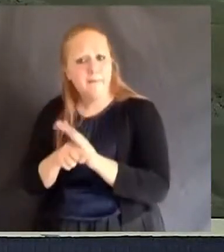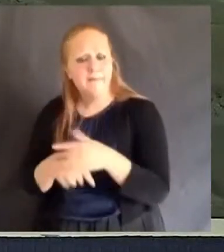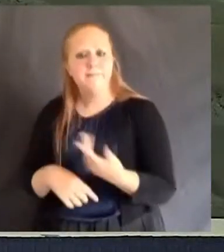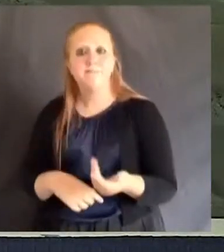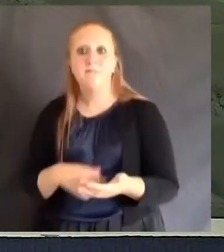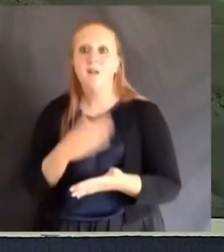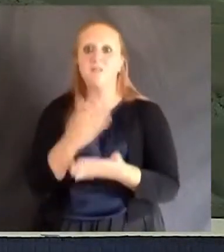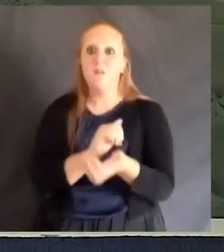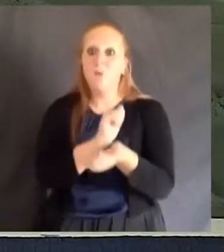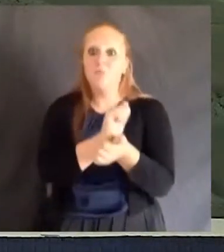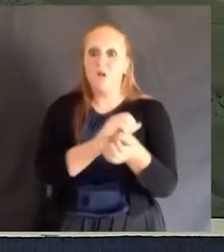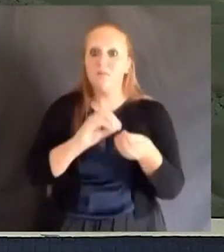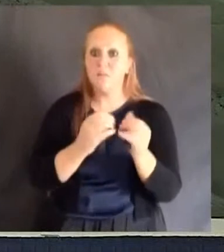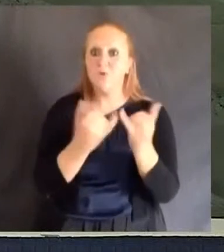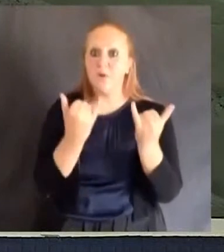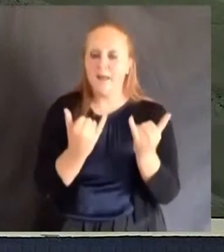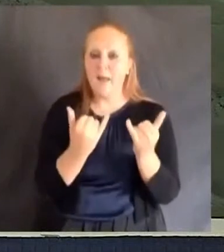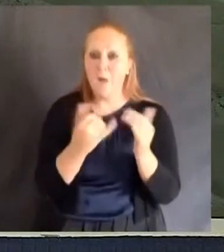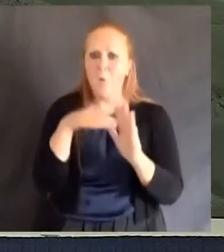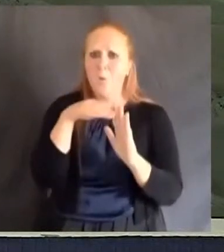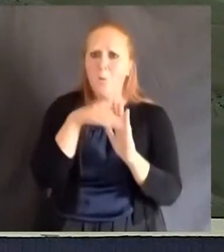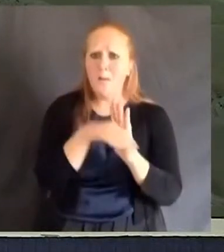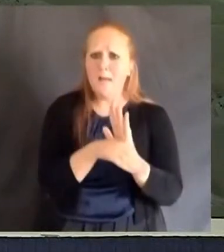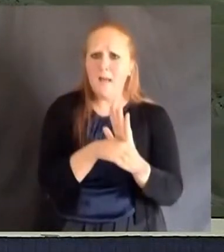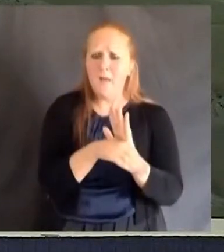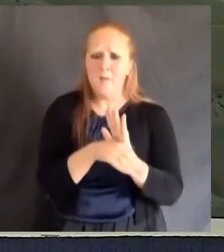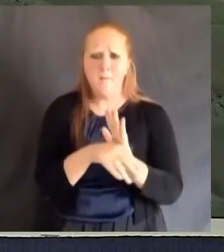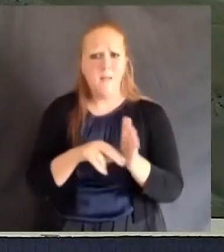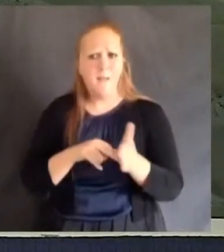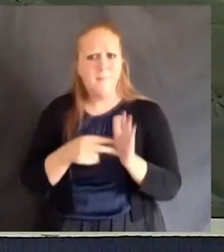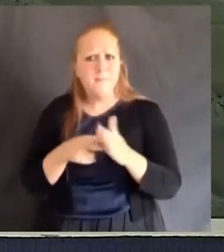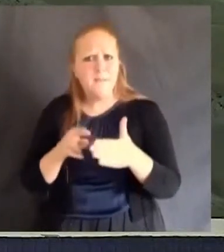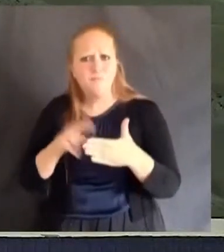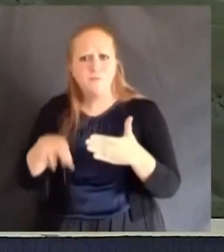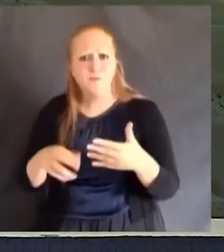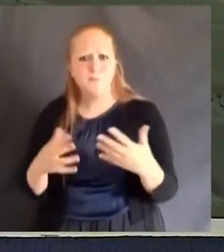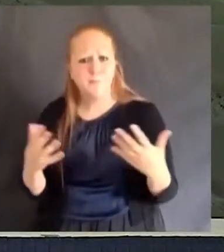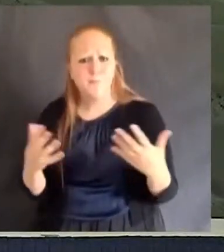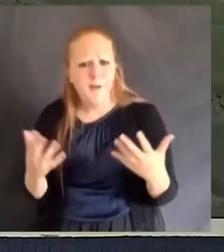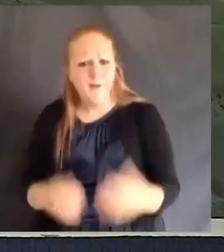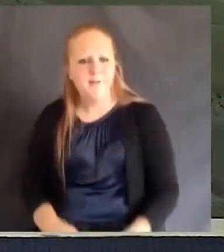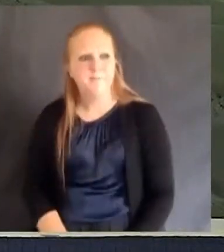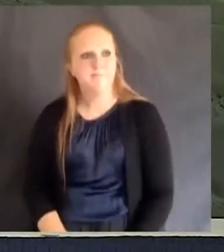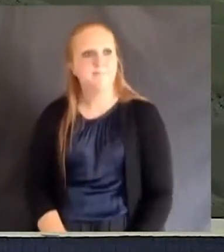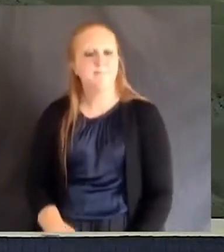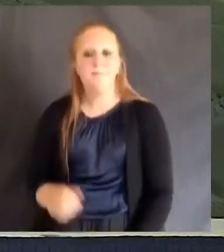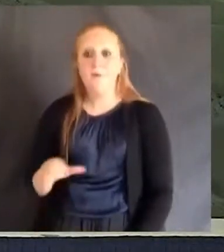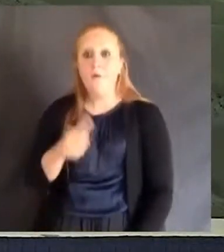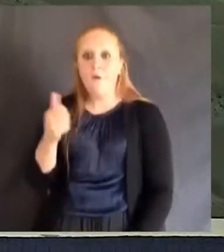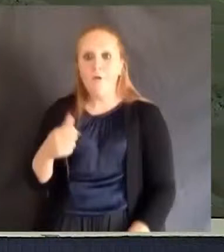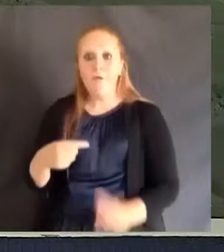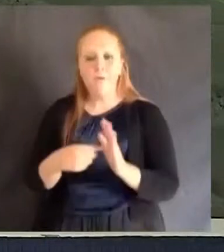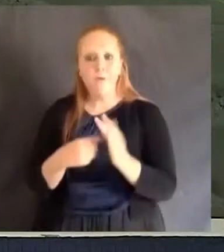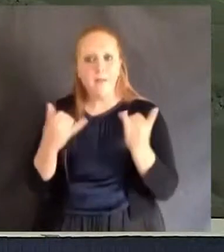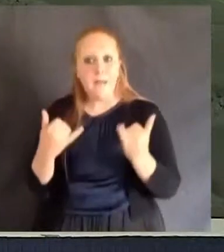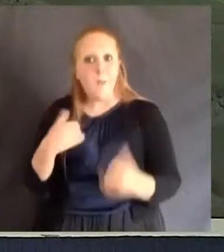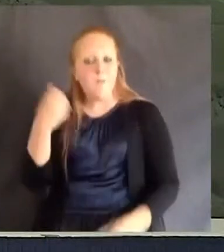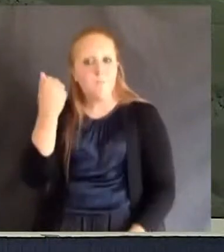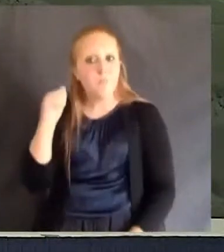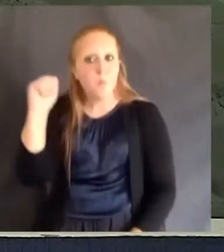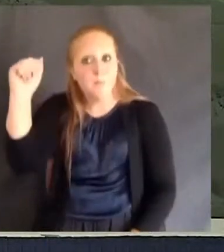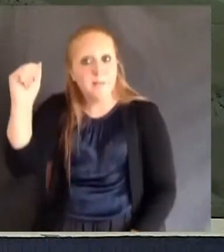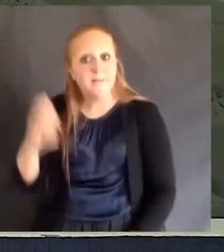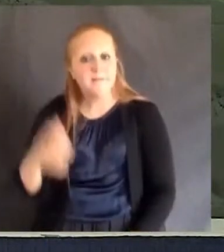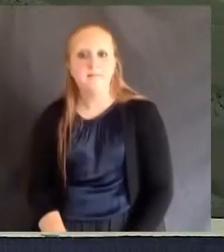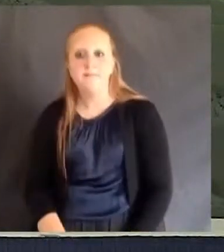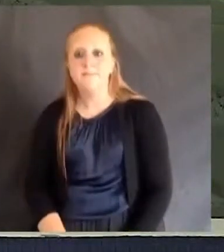appear to be down. What does that mean, right? You have the protests going on. You have district